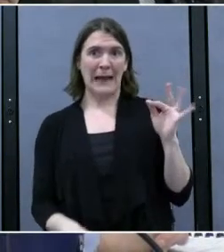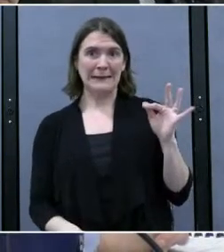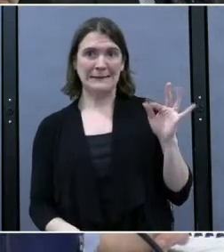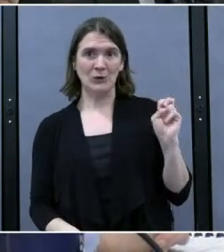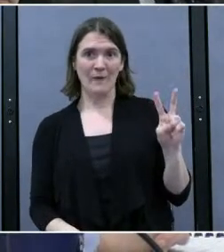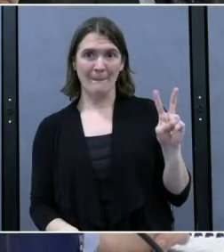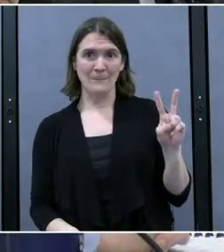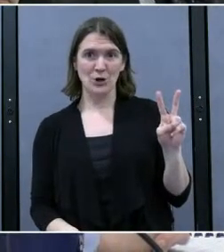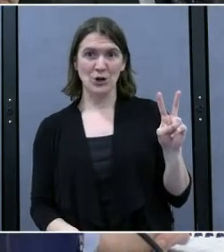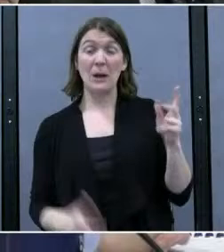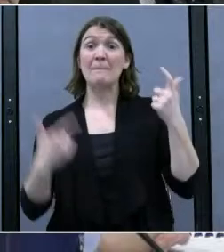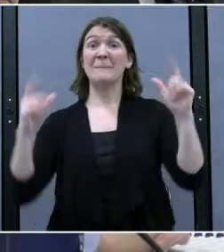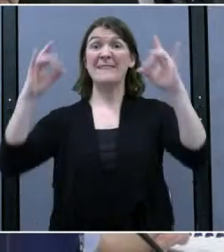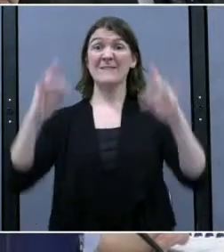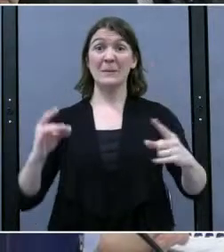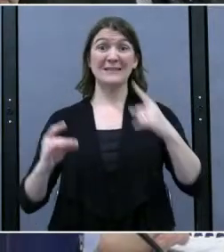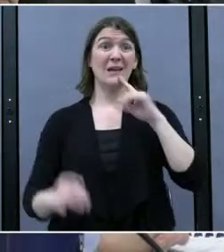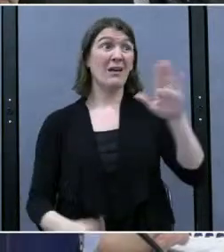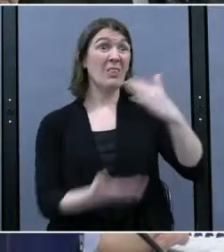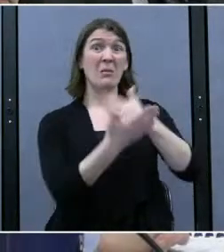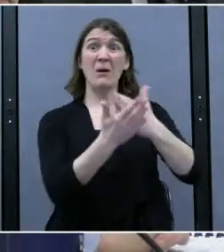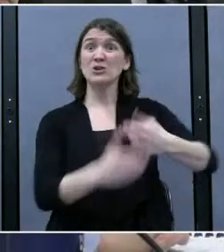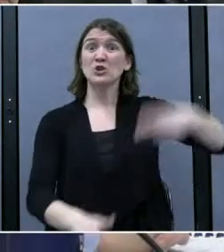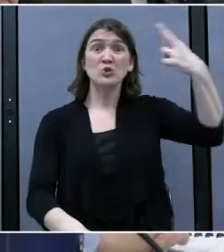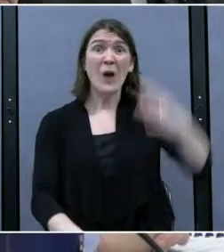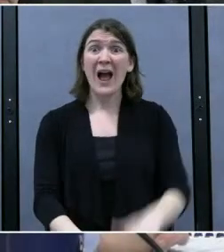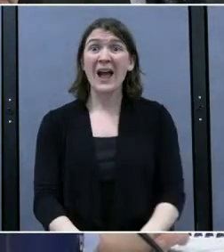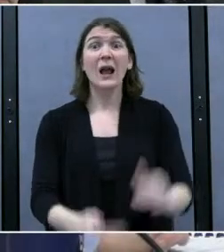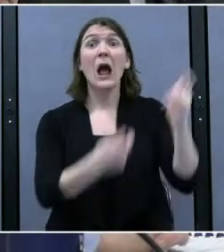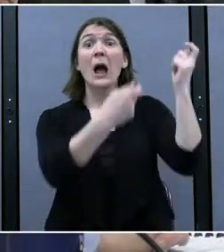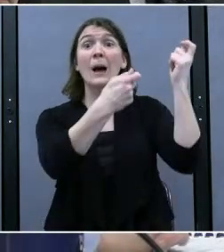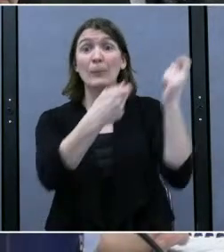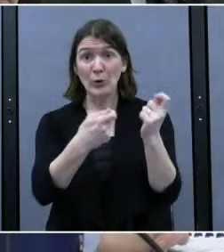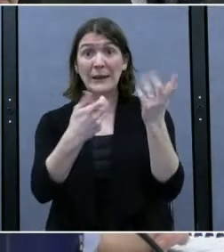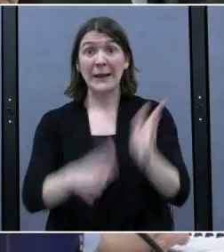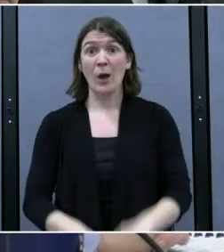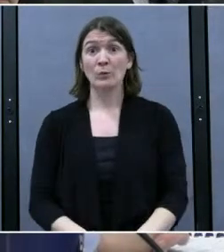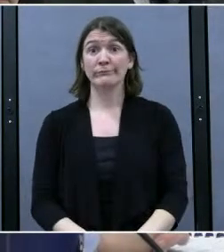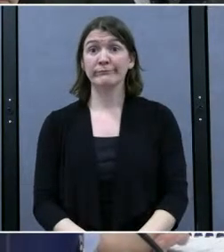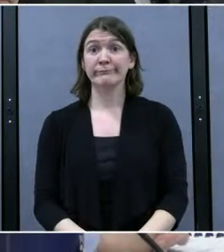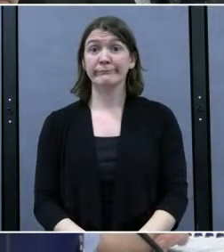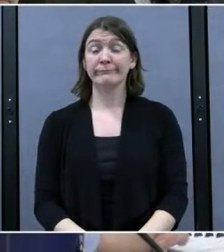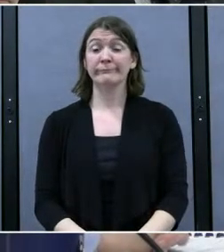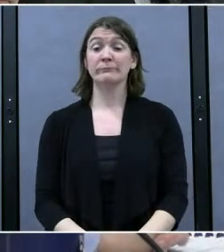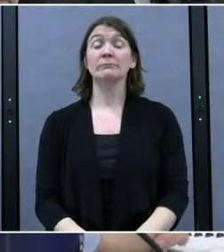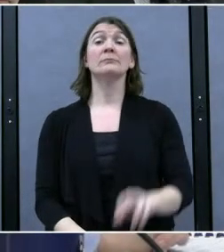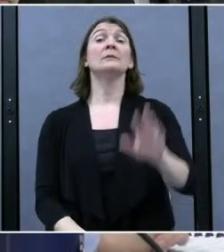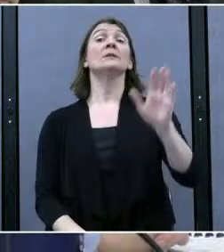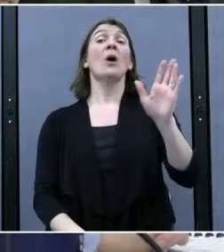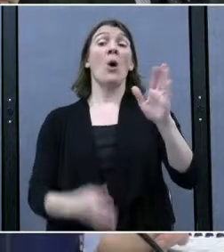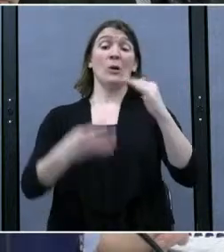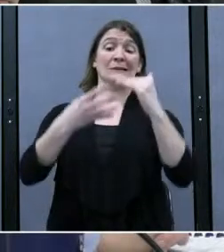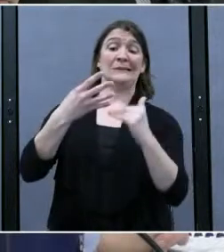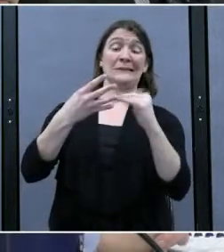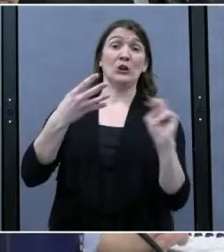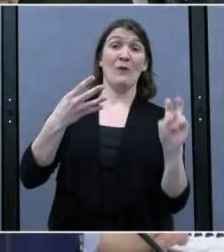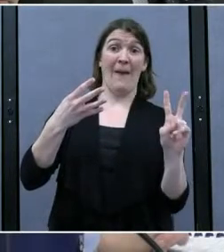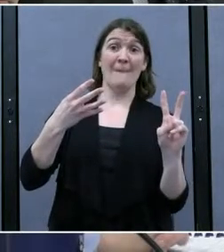major feedback was the budget is too high, bring it down. In November,